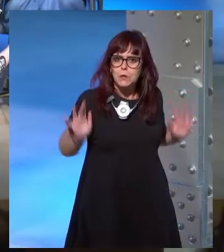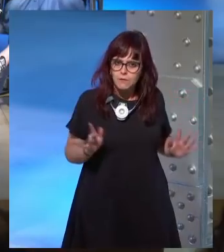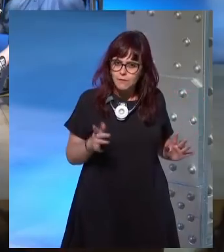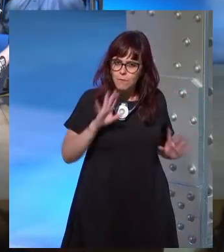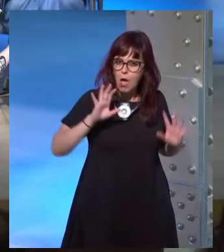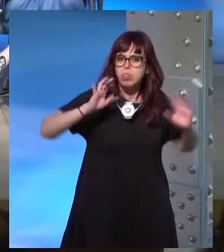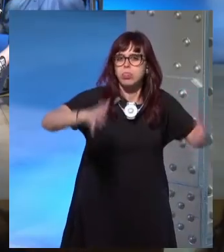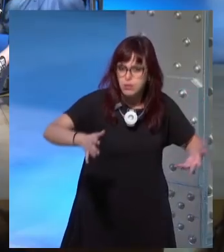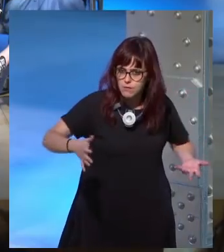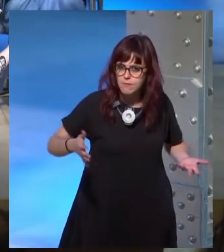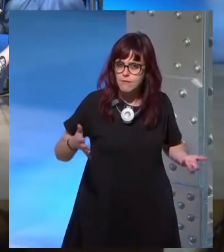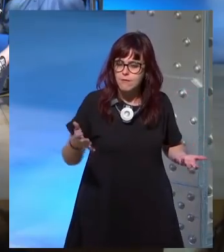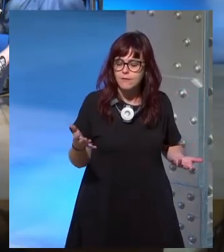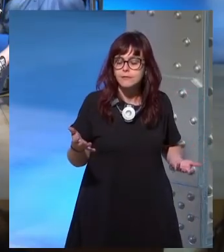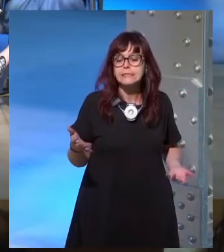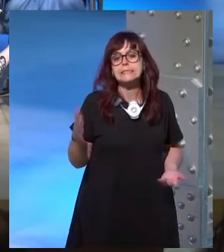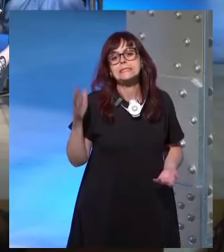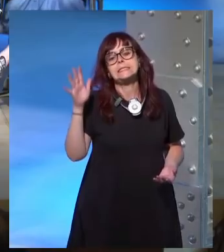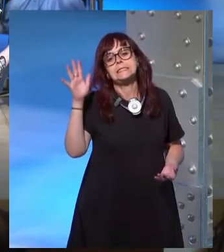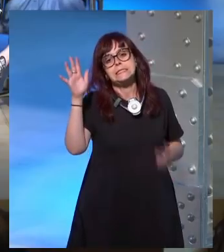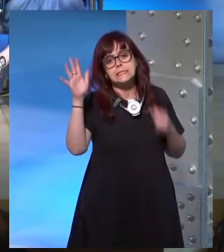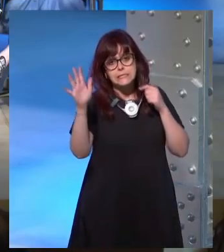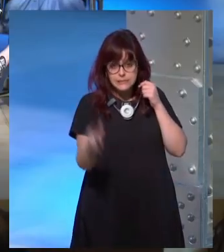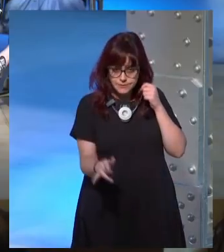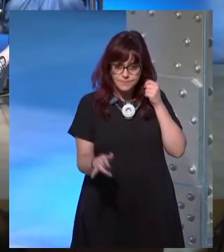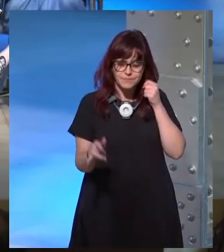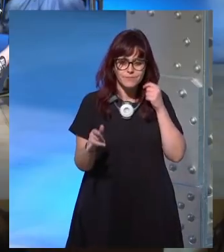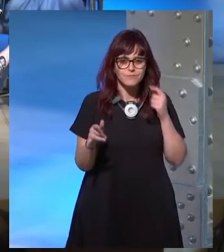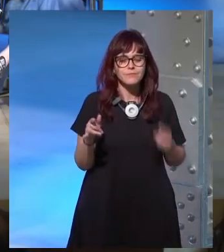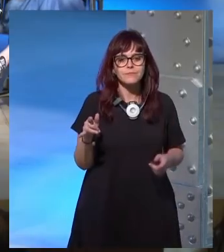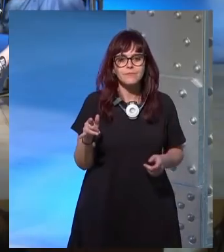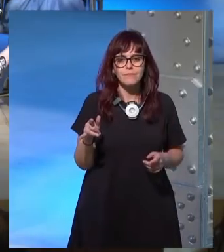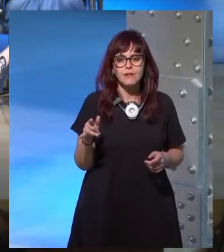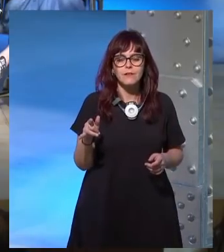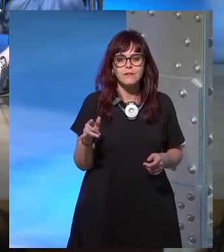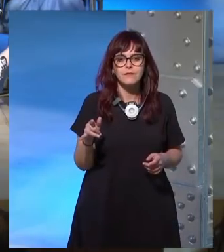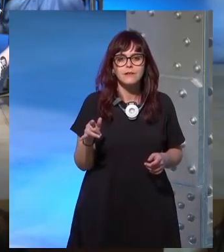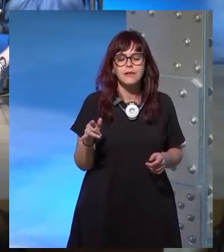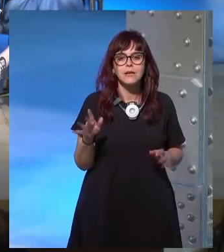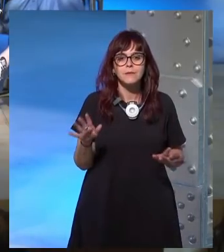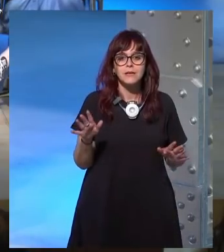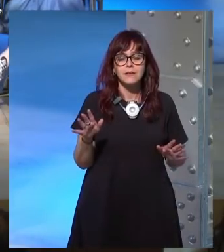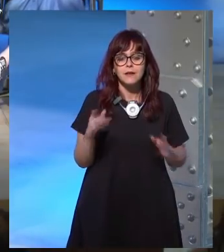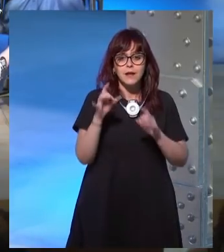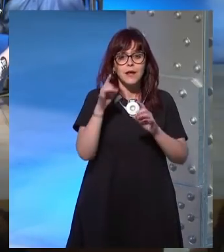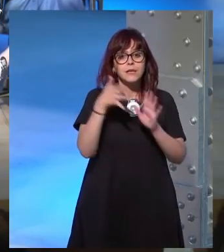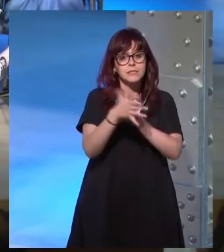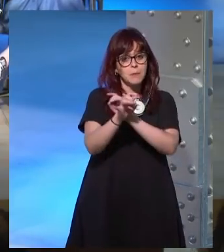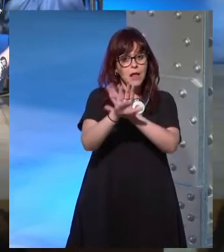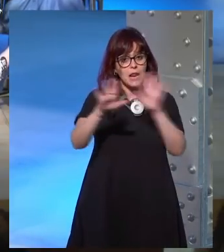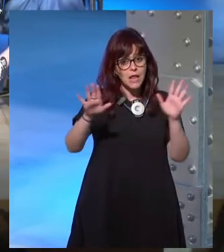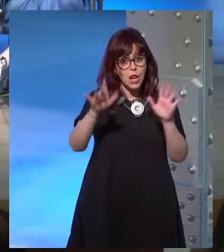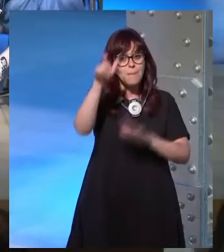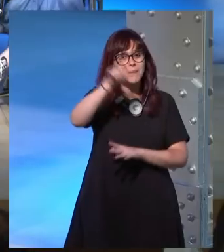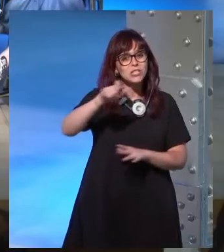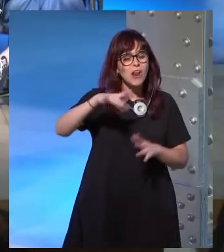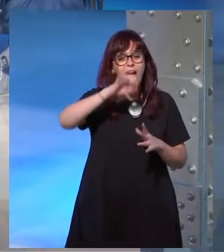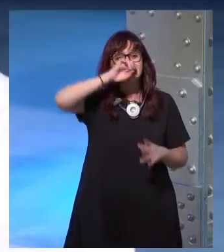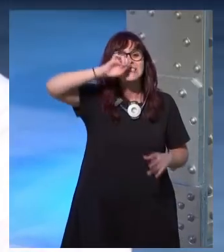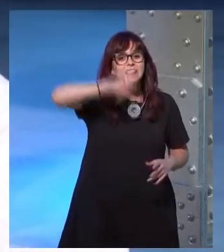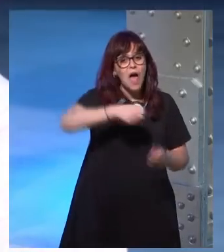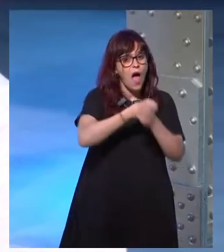things. Yes. Let's be clear. These are not fans of Star Wars. These people are not